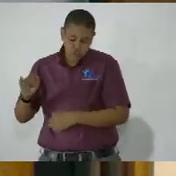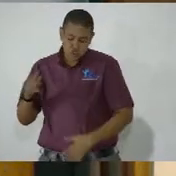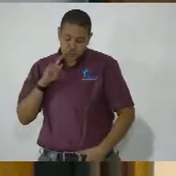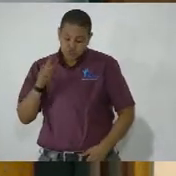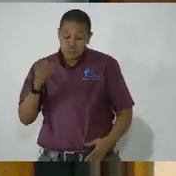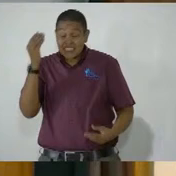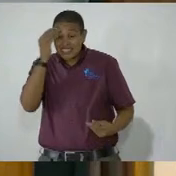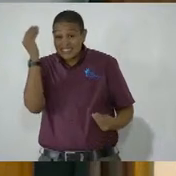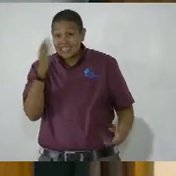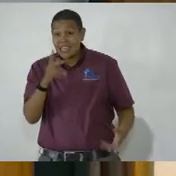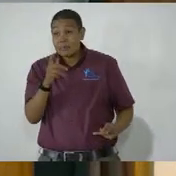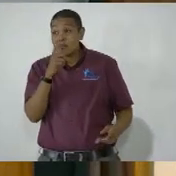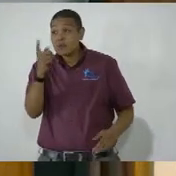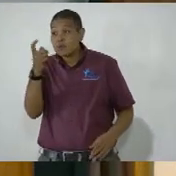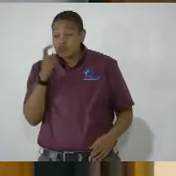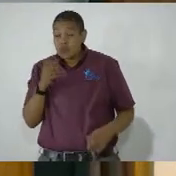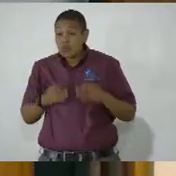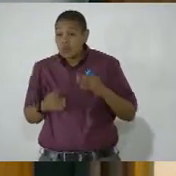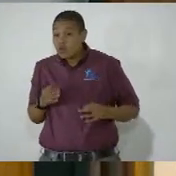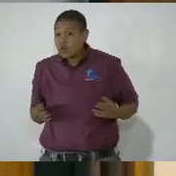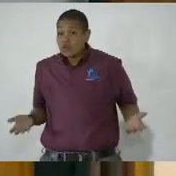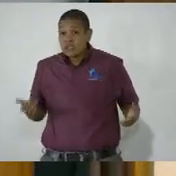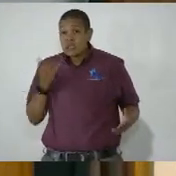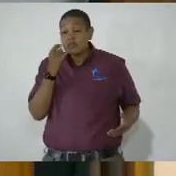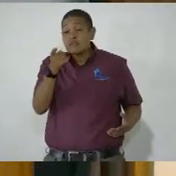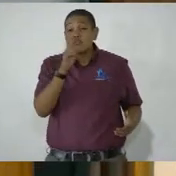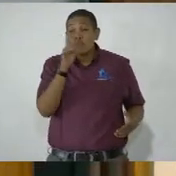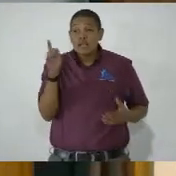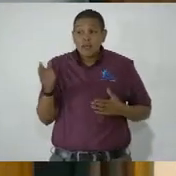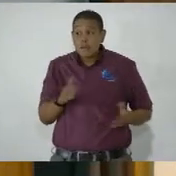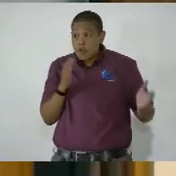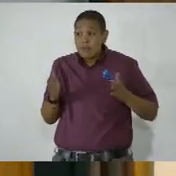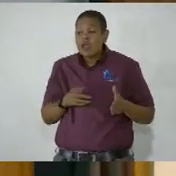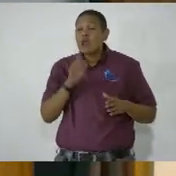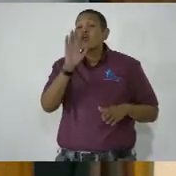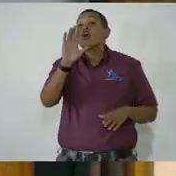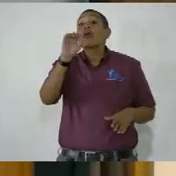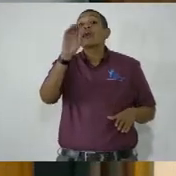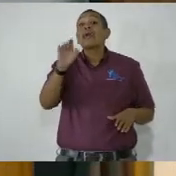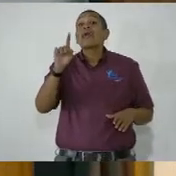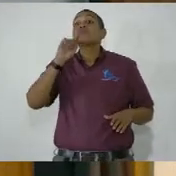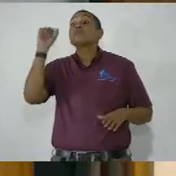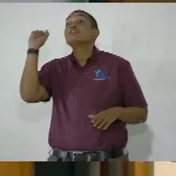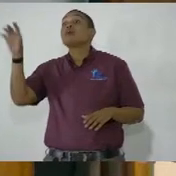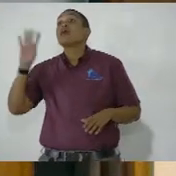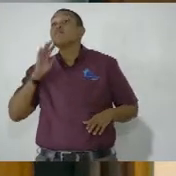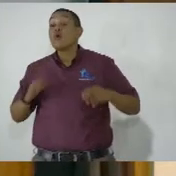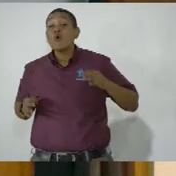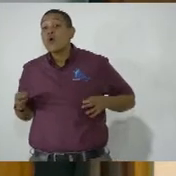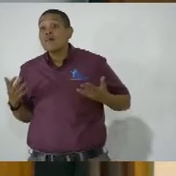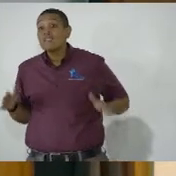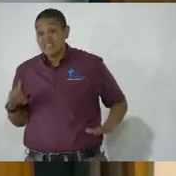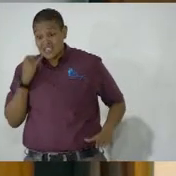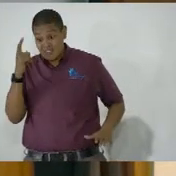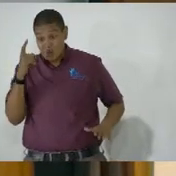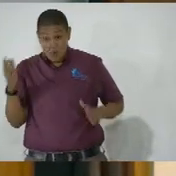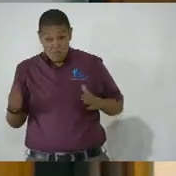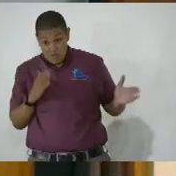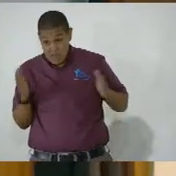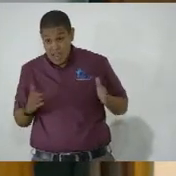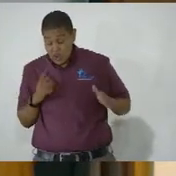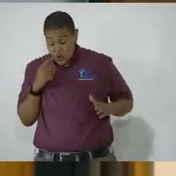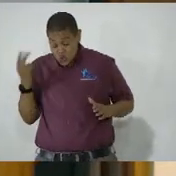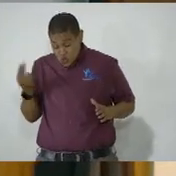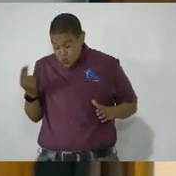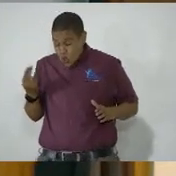to the litigants, if you're prepared, your case has been set for trial, but if you're prepared to